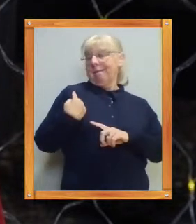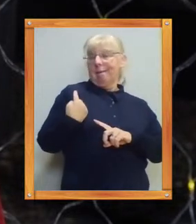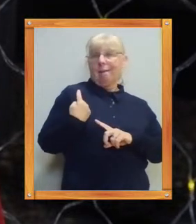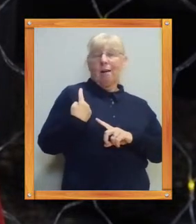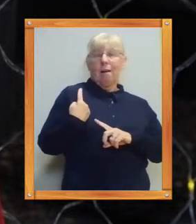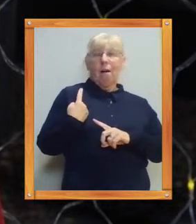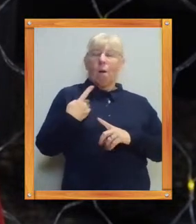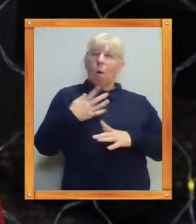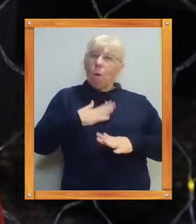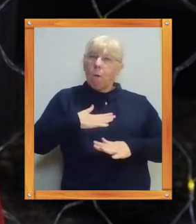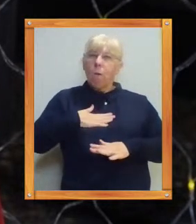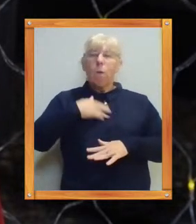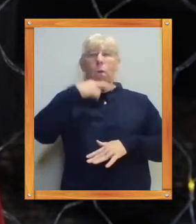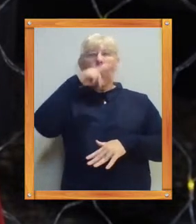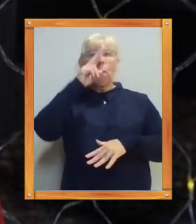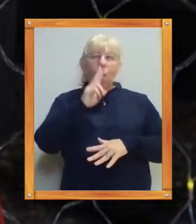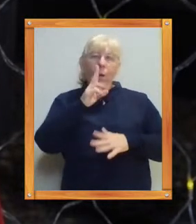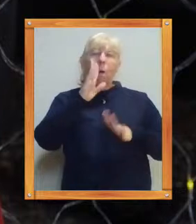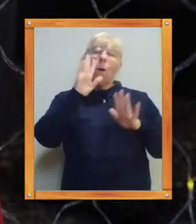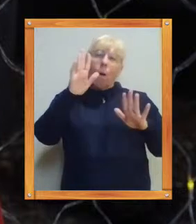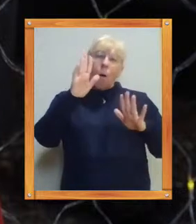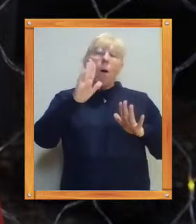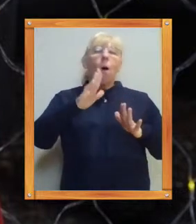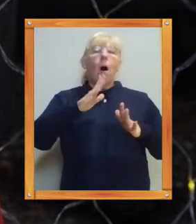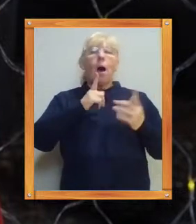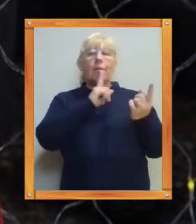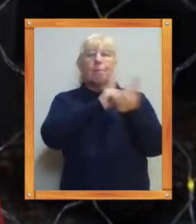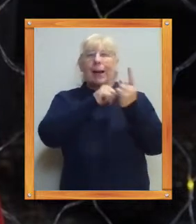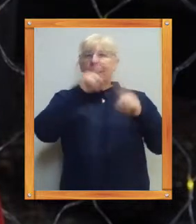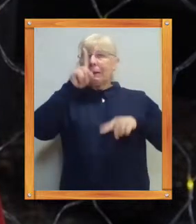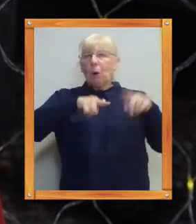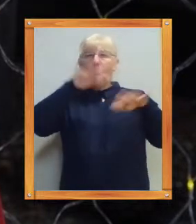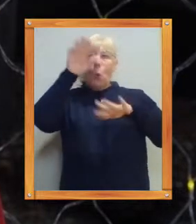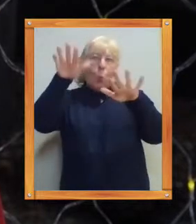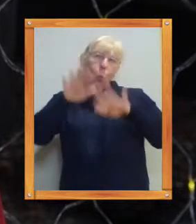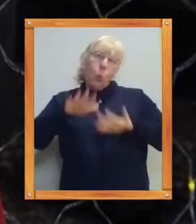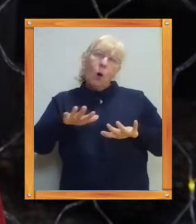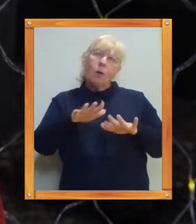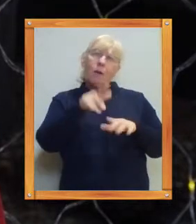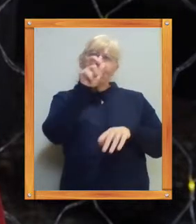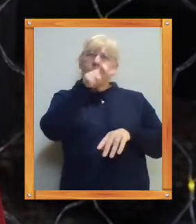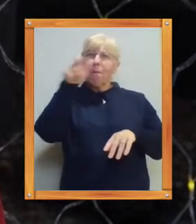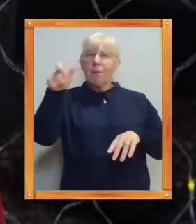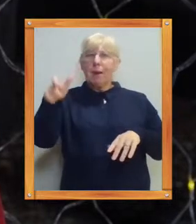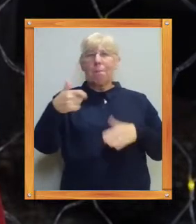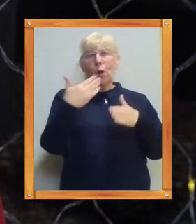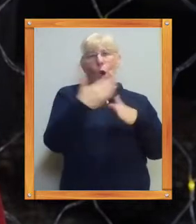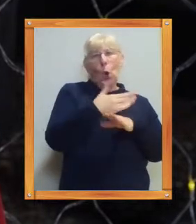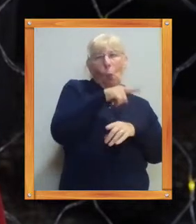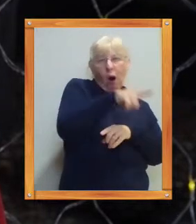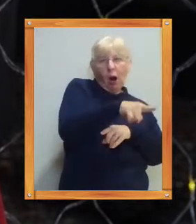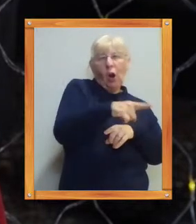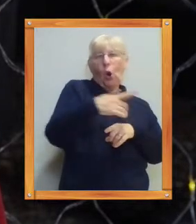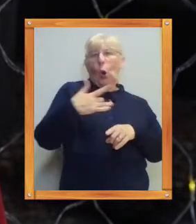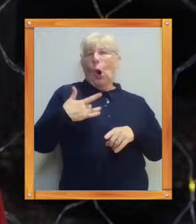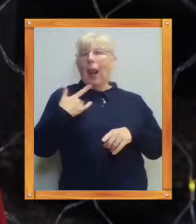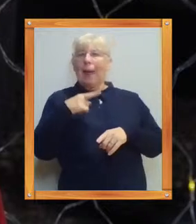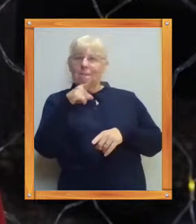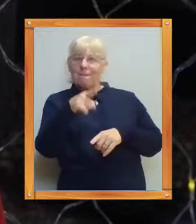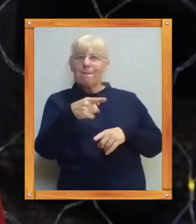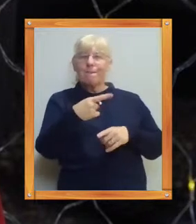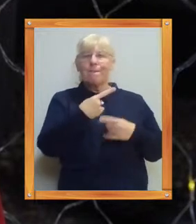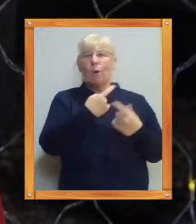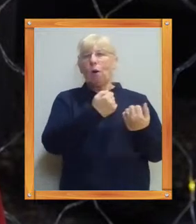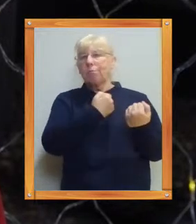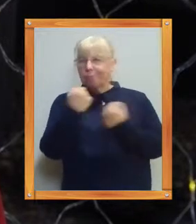live in the borough. This year in particular, I have connected with people who, through their selfless